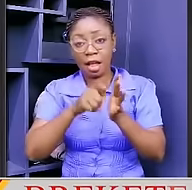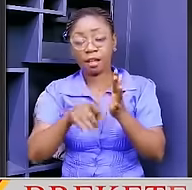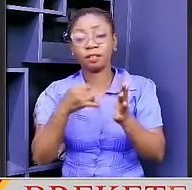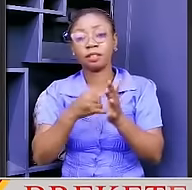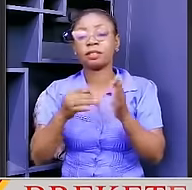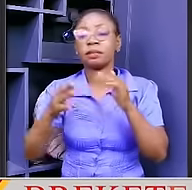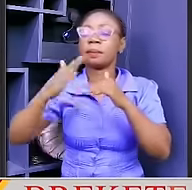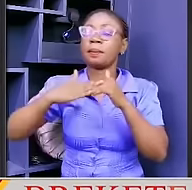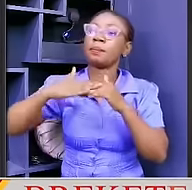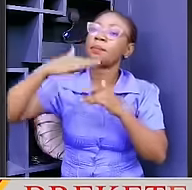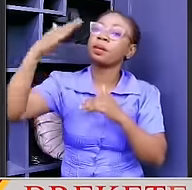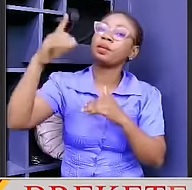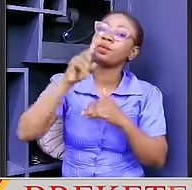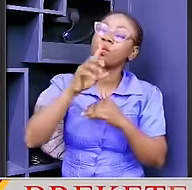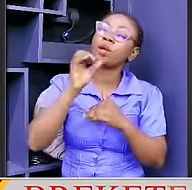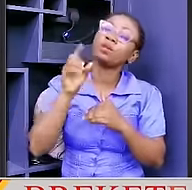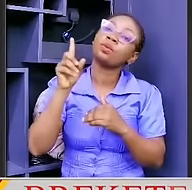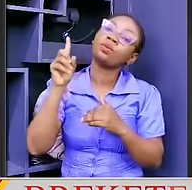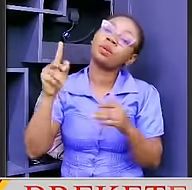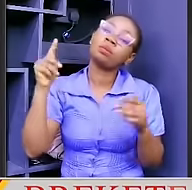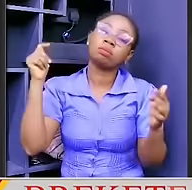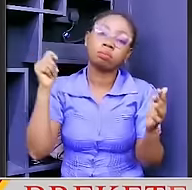pass 101,000.